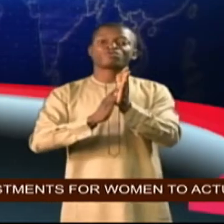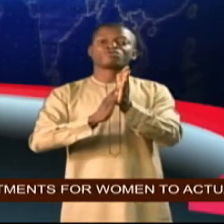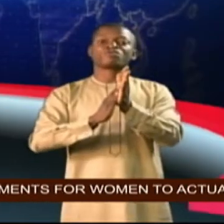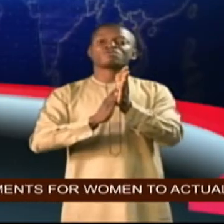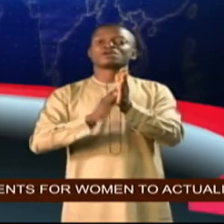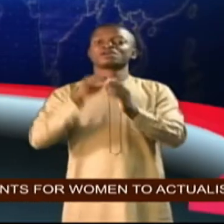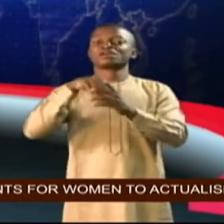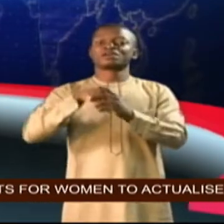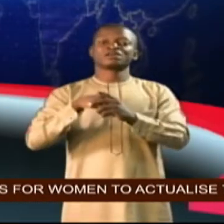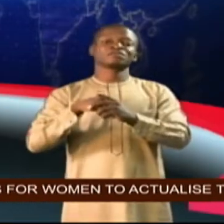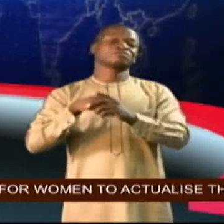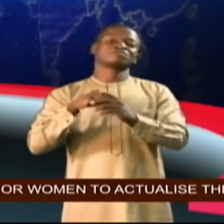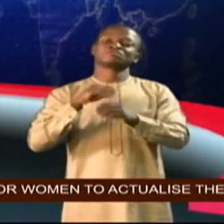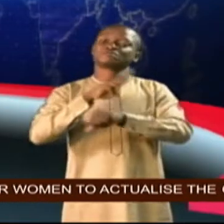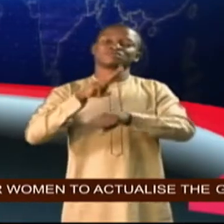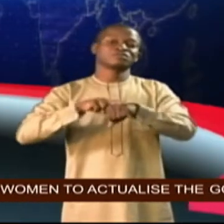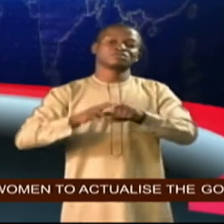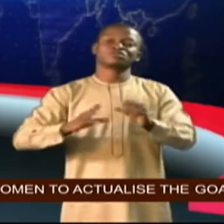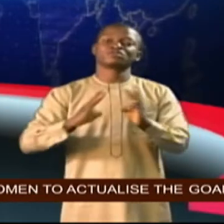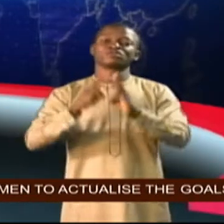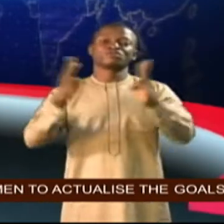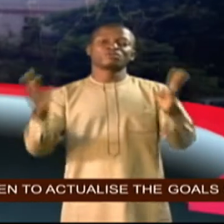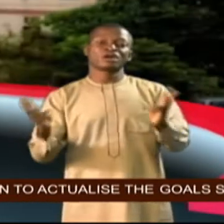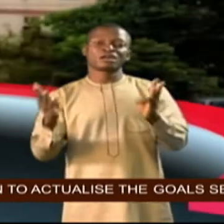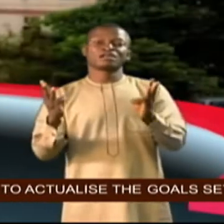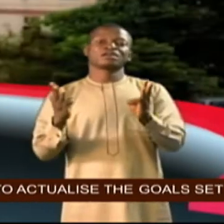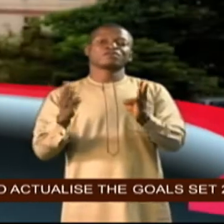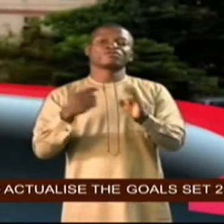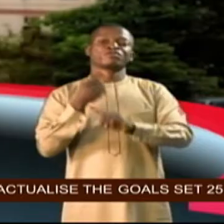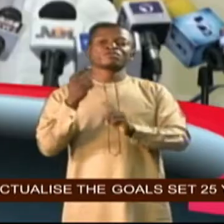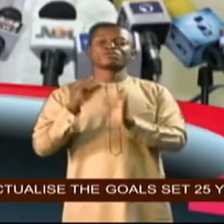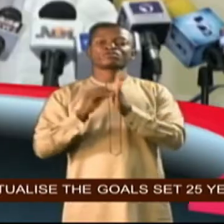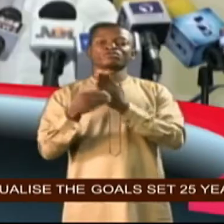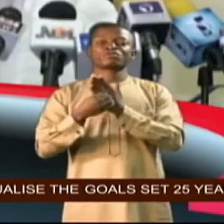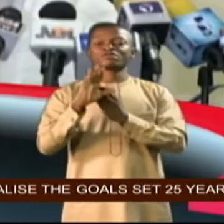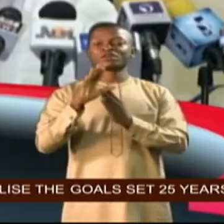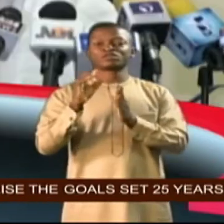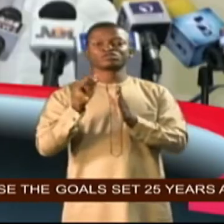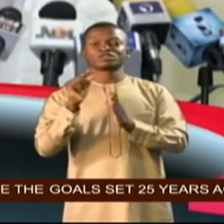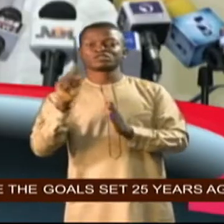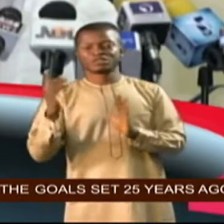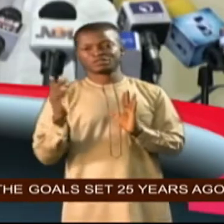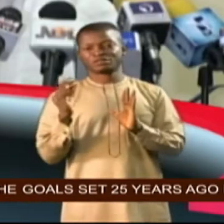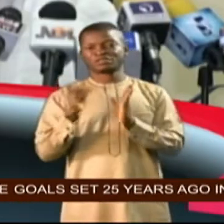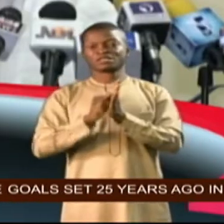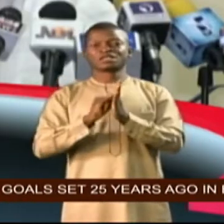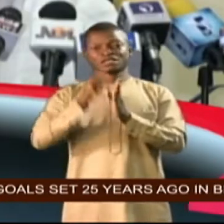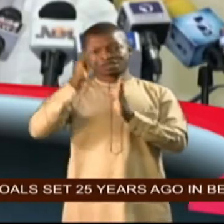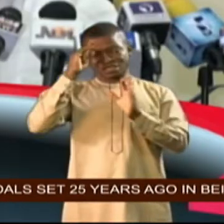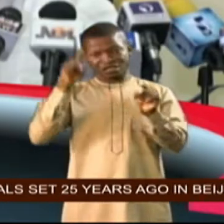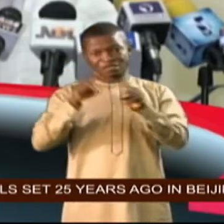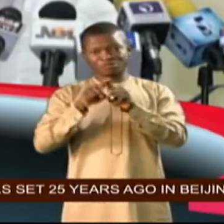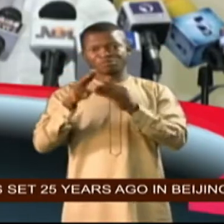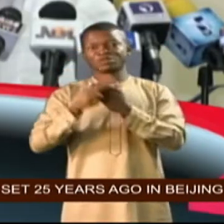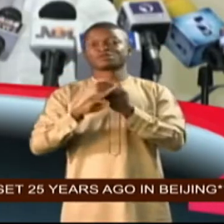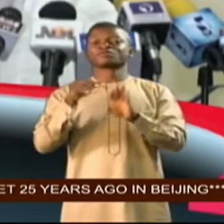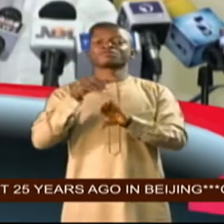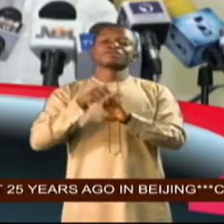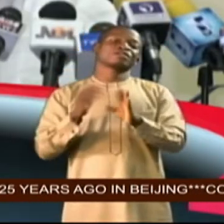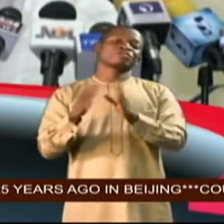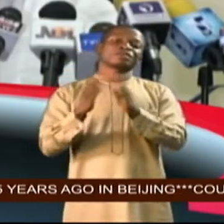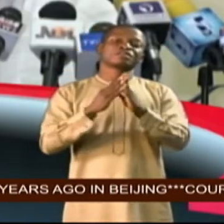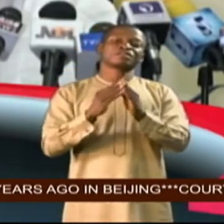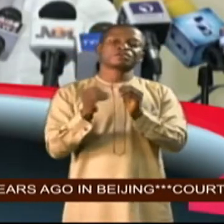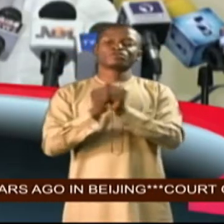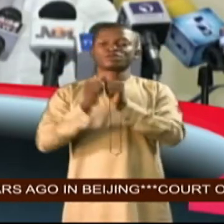day of October 2020. The decision was reached after a wide range of consultations with stakeholders in the education sector and